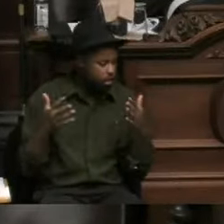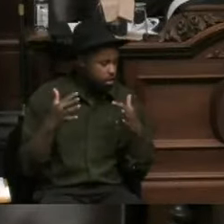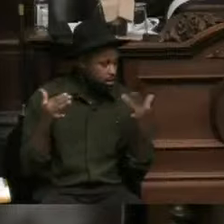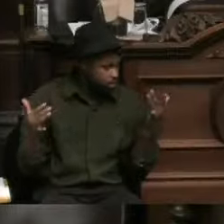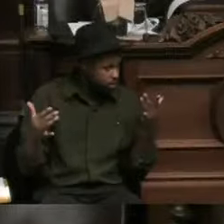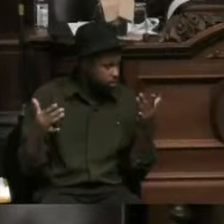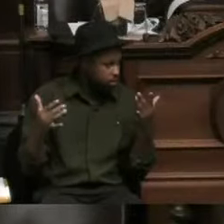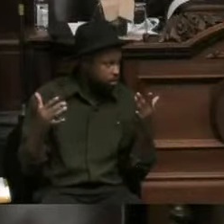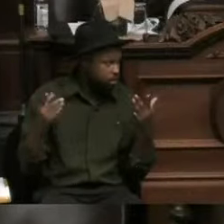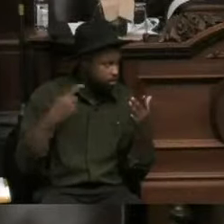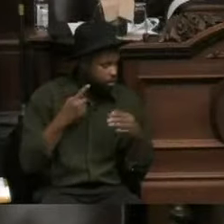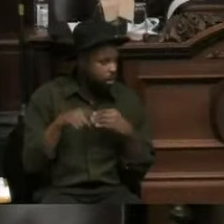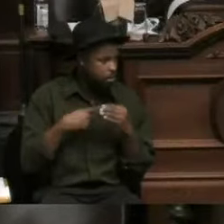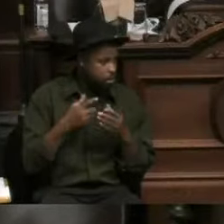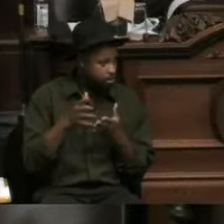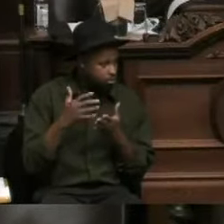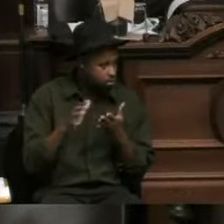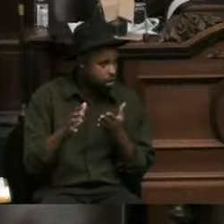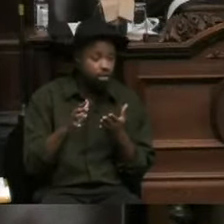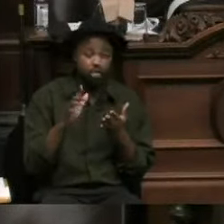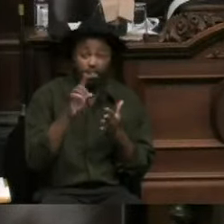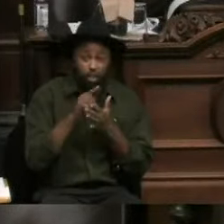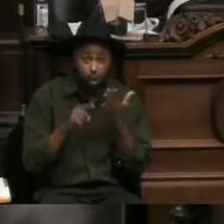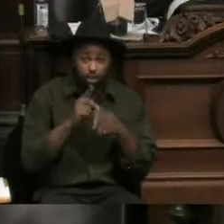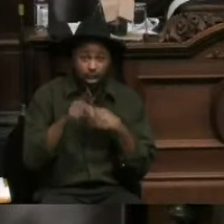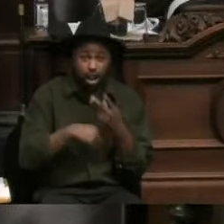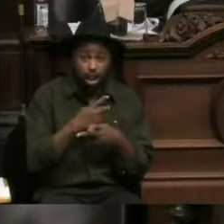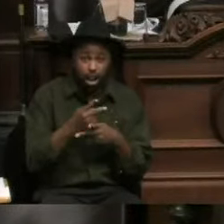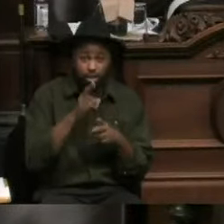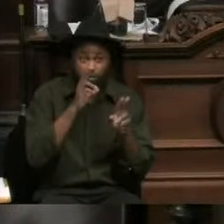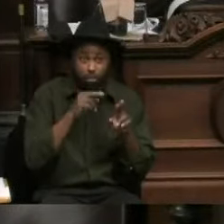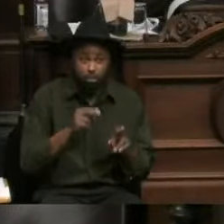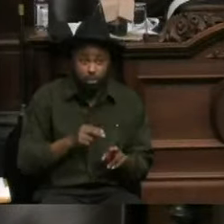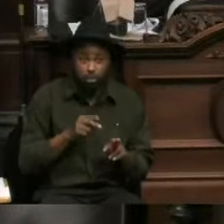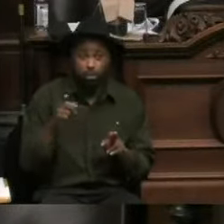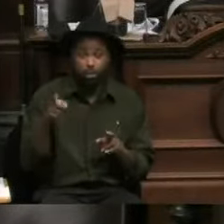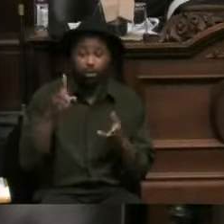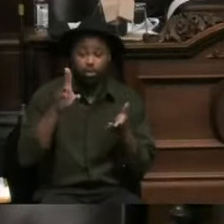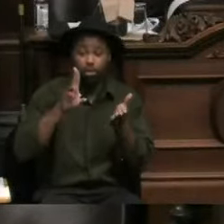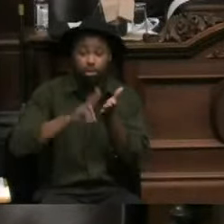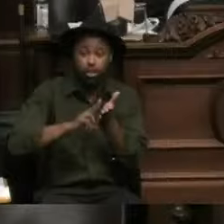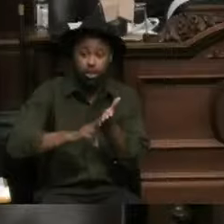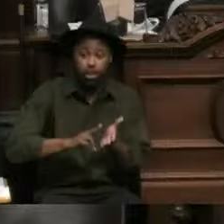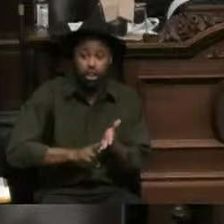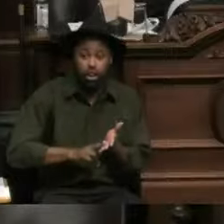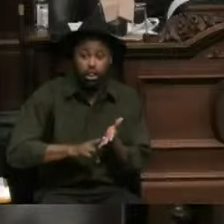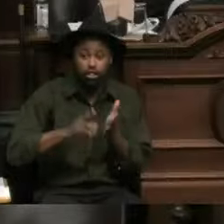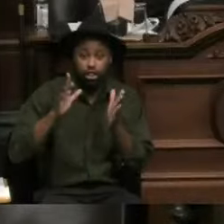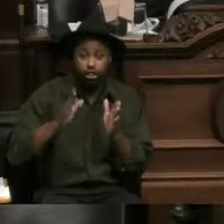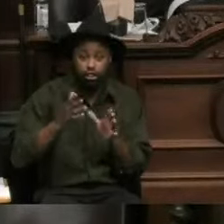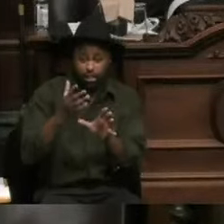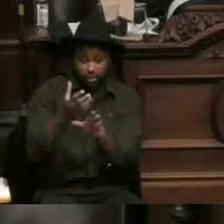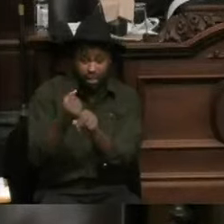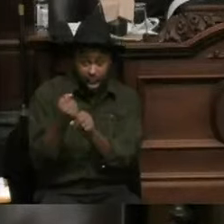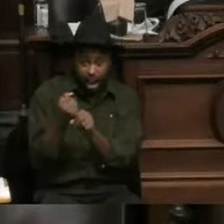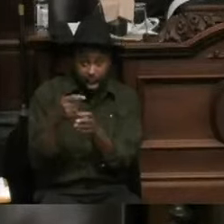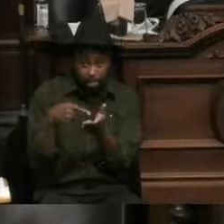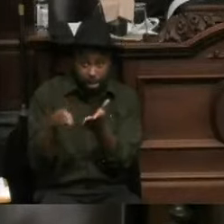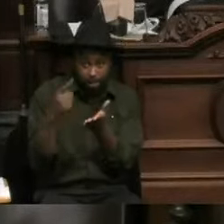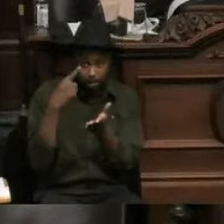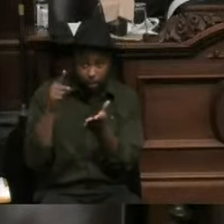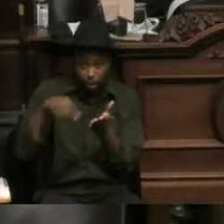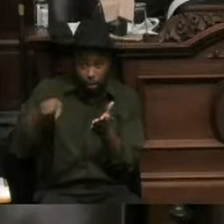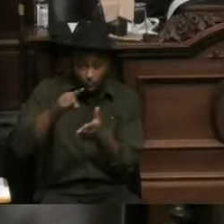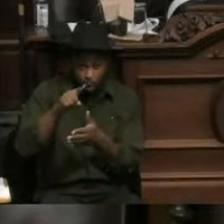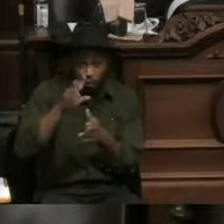that are drafts, have those reports and have those contractors, have they received payment for those